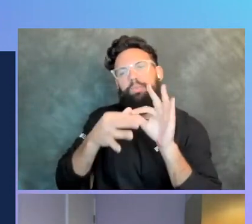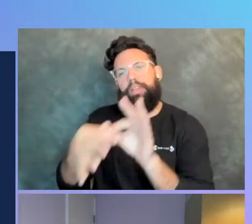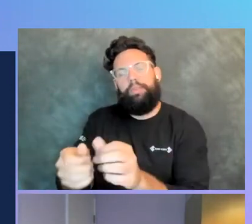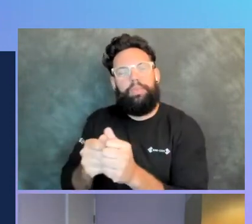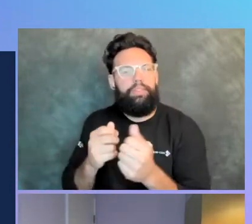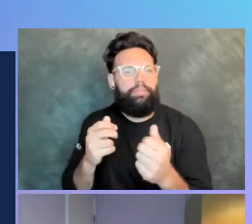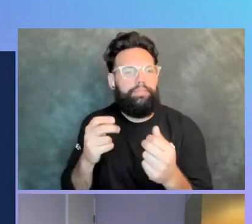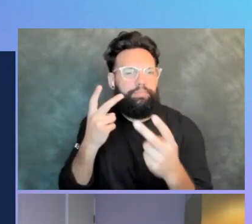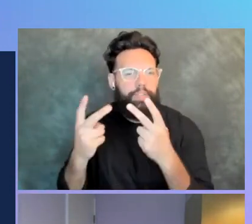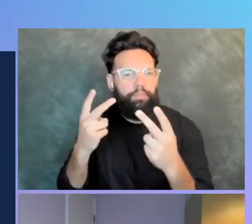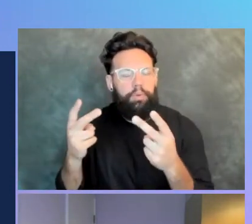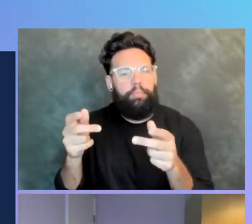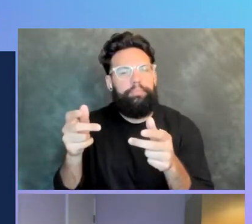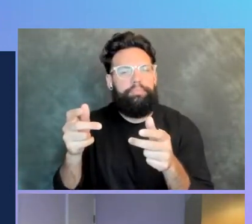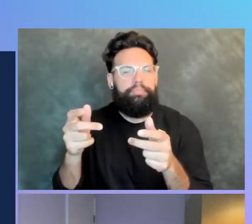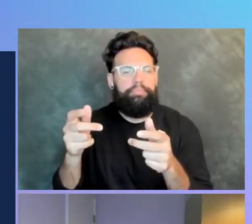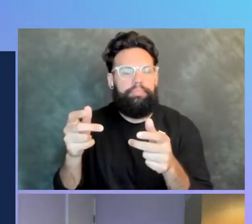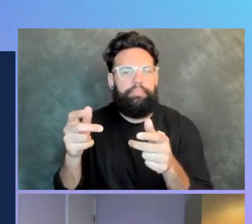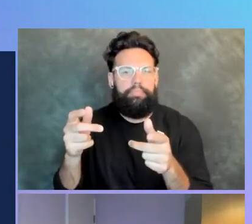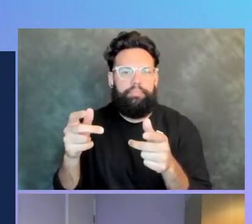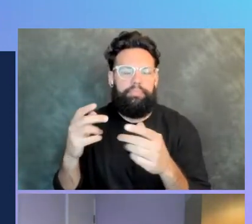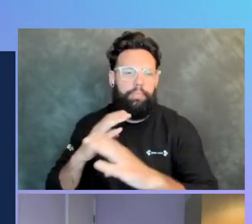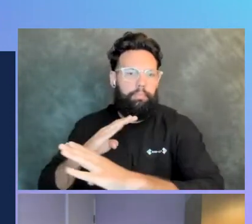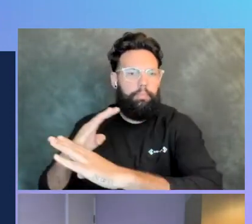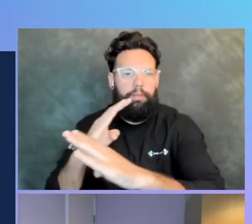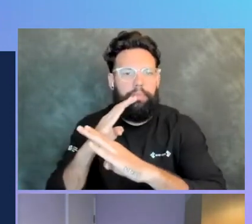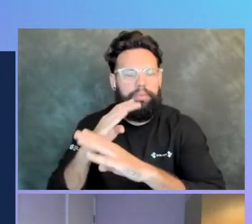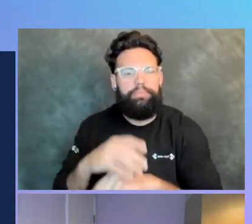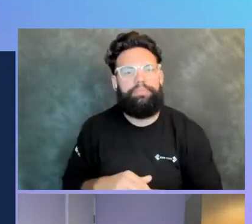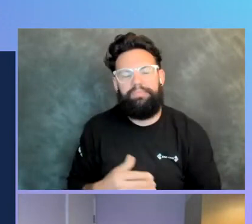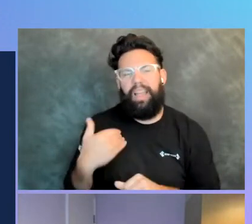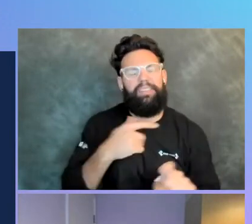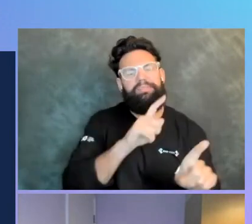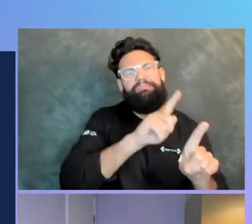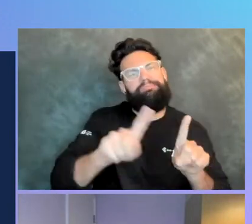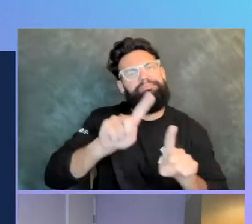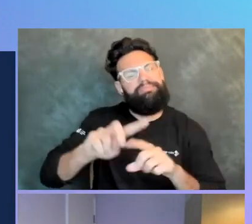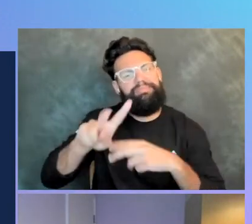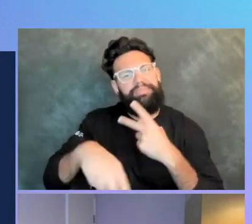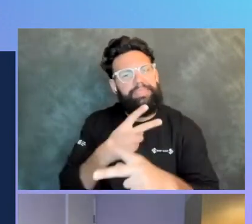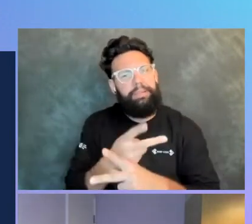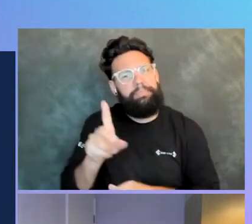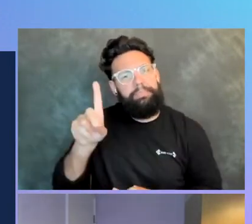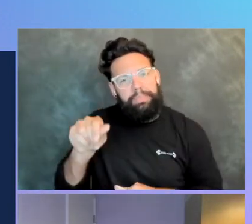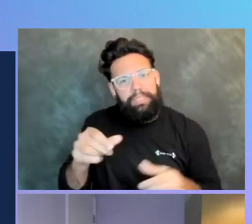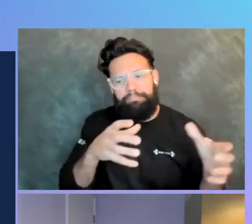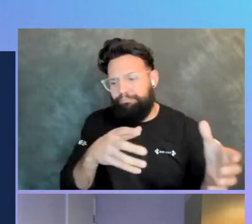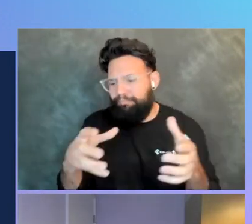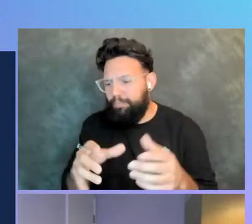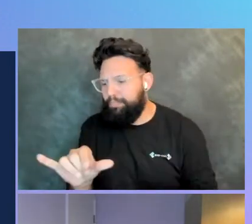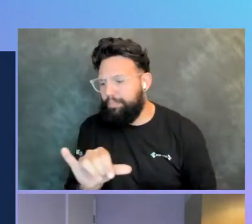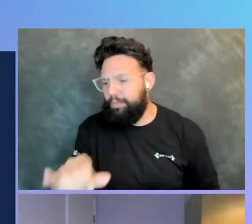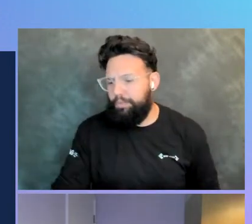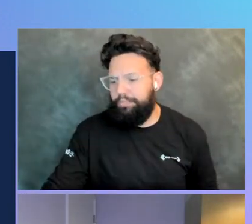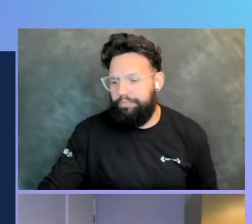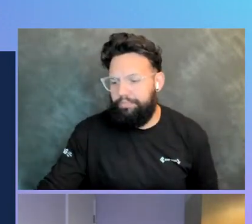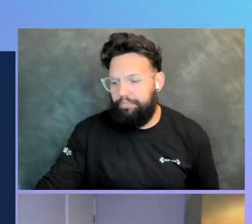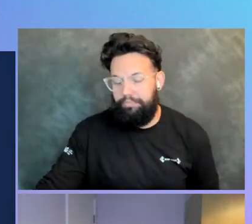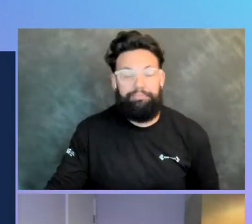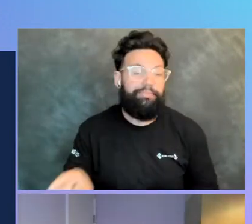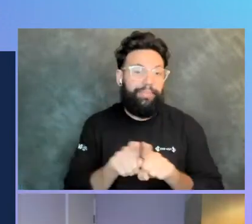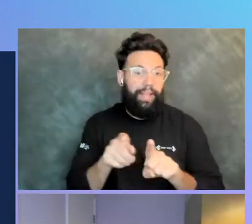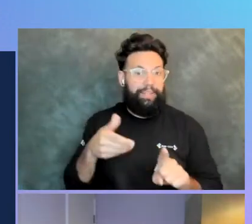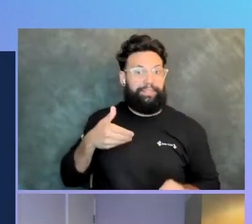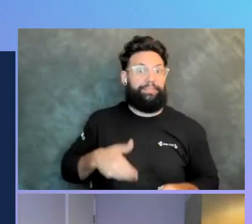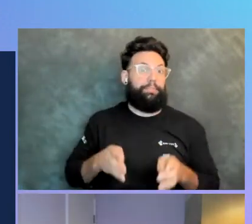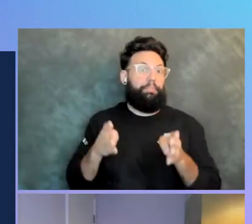have multiple disabilities that bridge multiple categories of disabilities. And as someone with multiple disabilities, I ask you